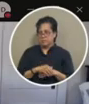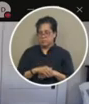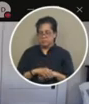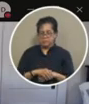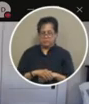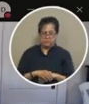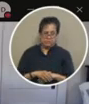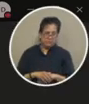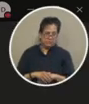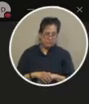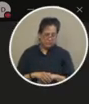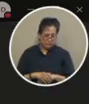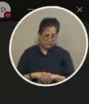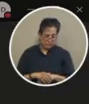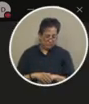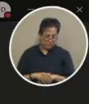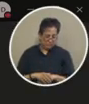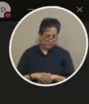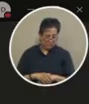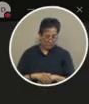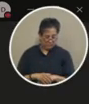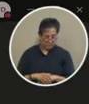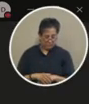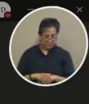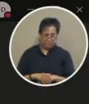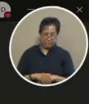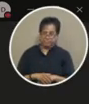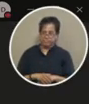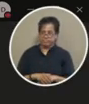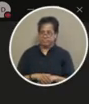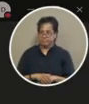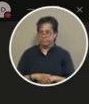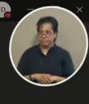Okay. If that covers it, let's go to 25.1.